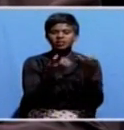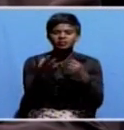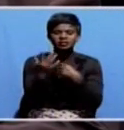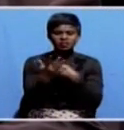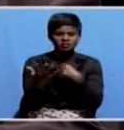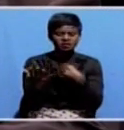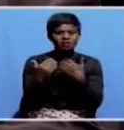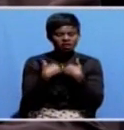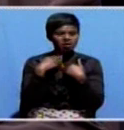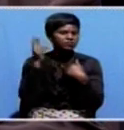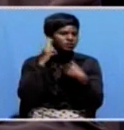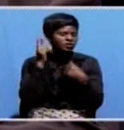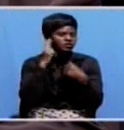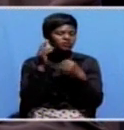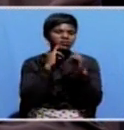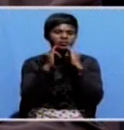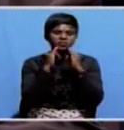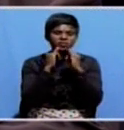radio interviews